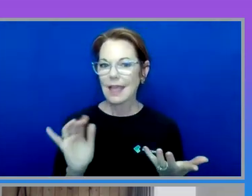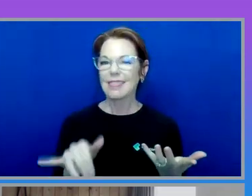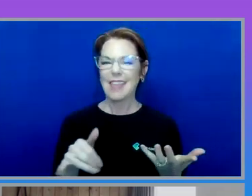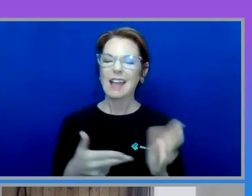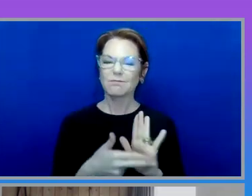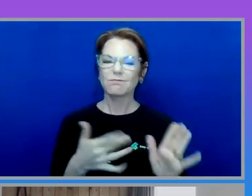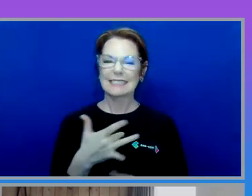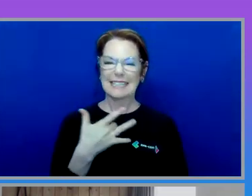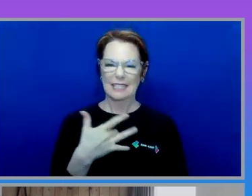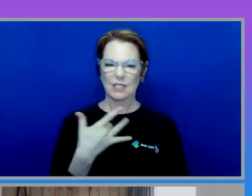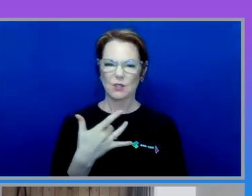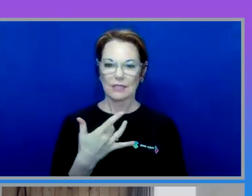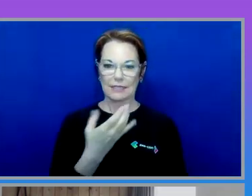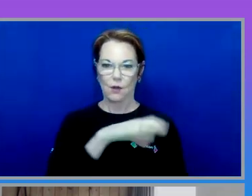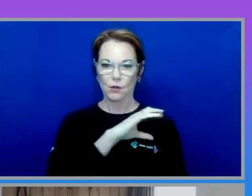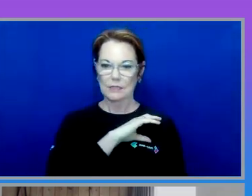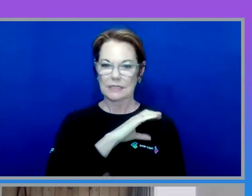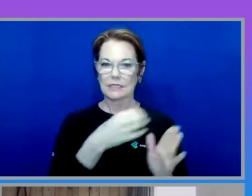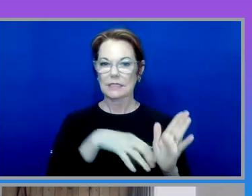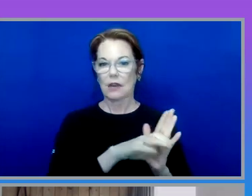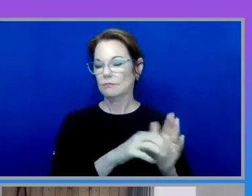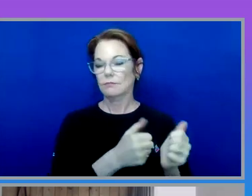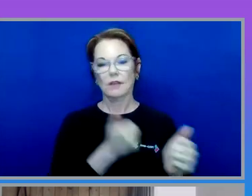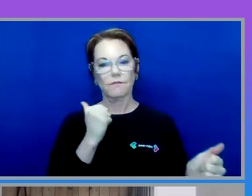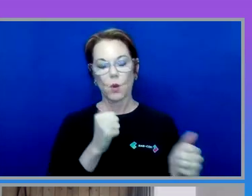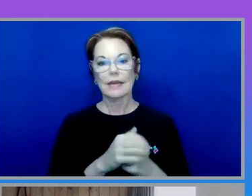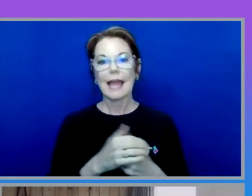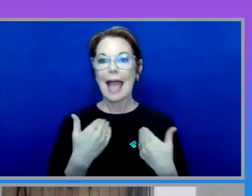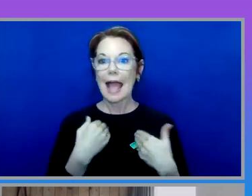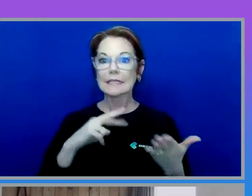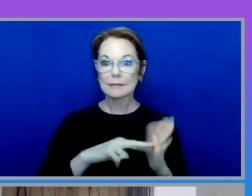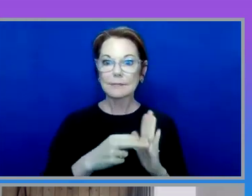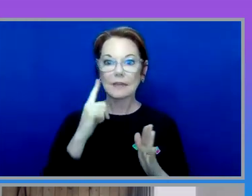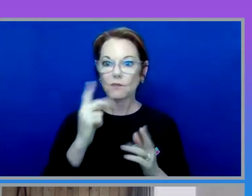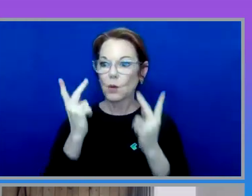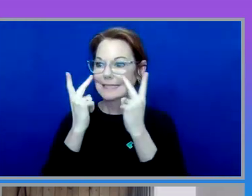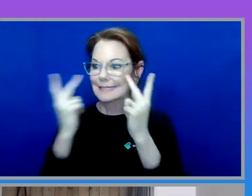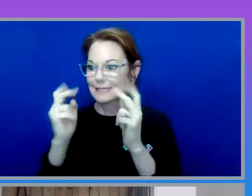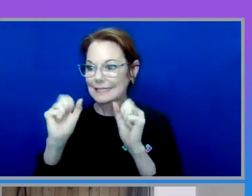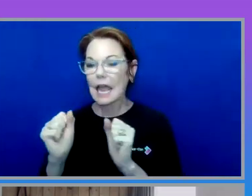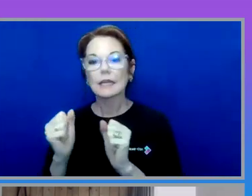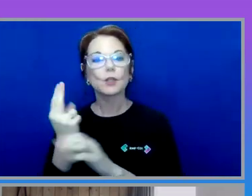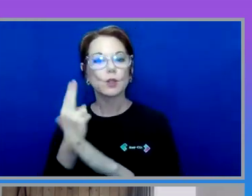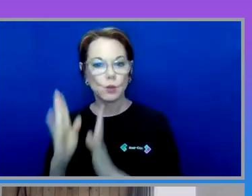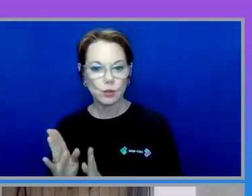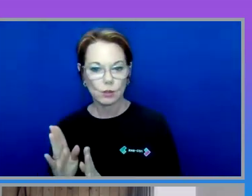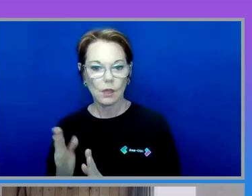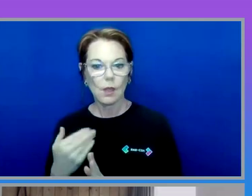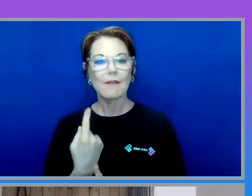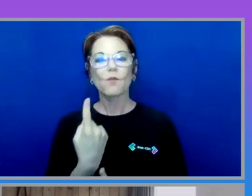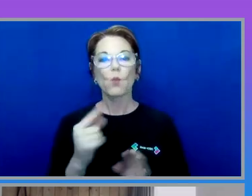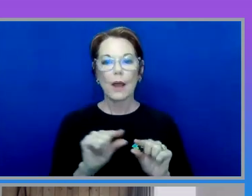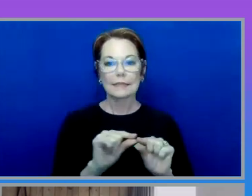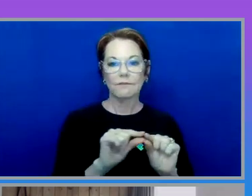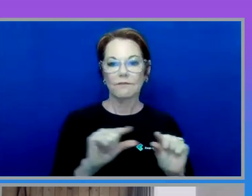want to avoid that. It only has meaning for the sighted user, but there's only one form field, so just barely